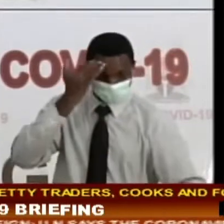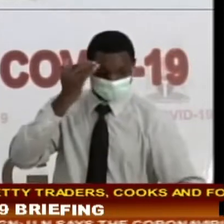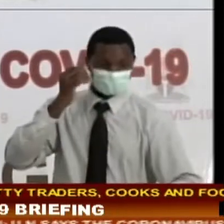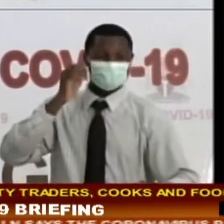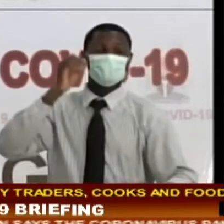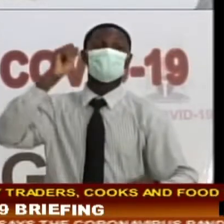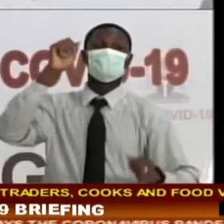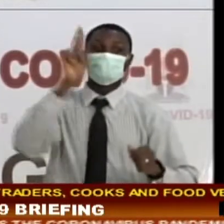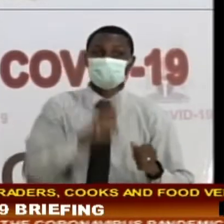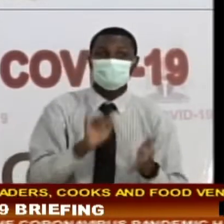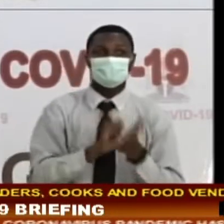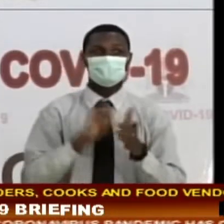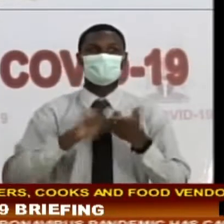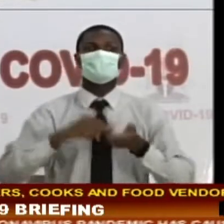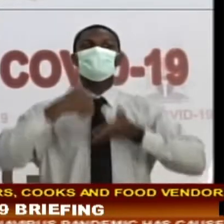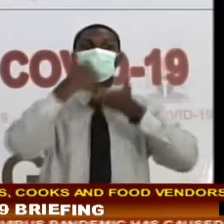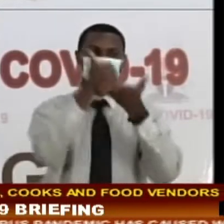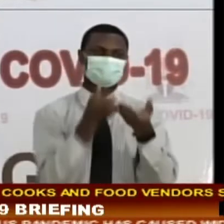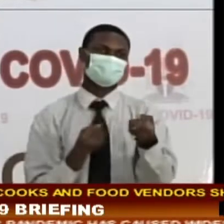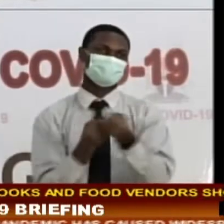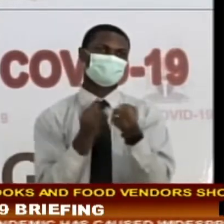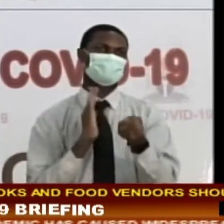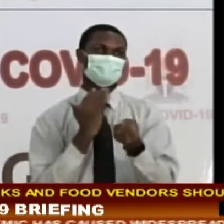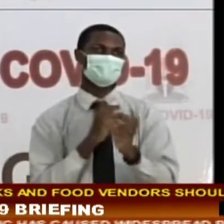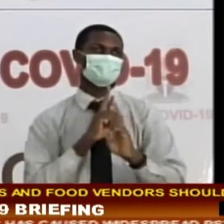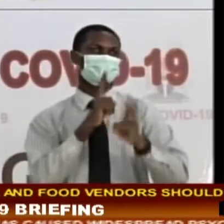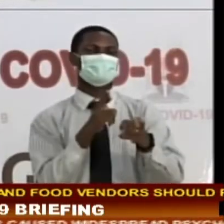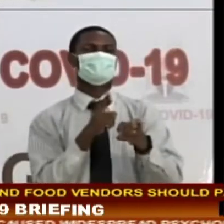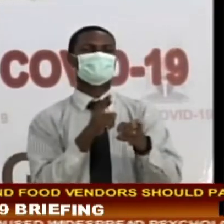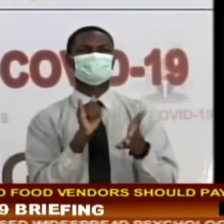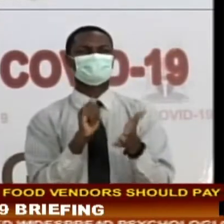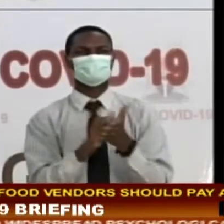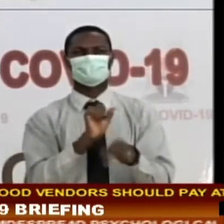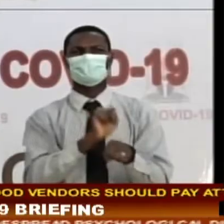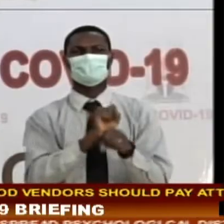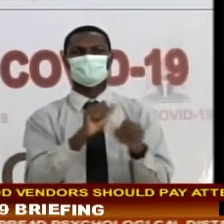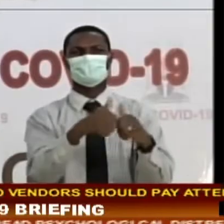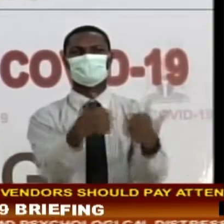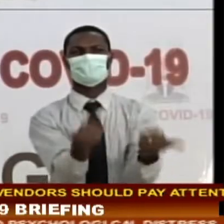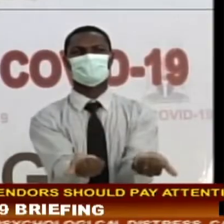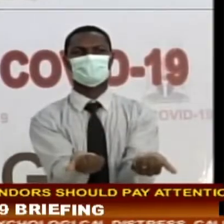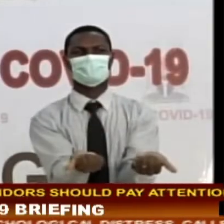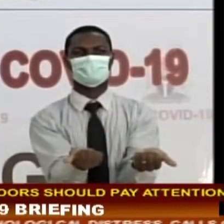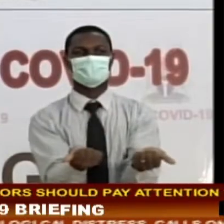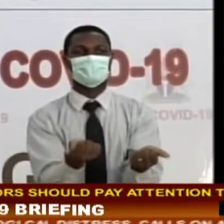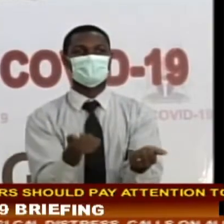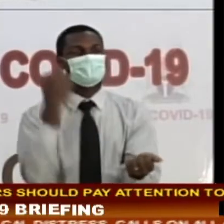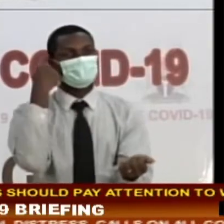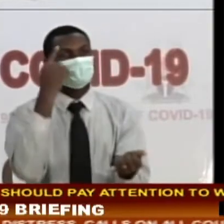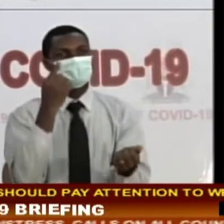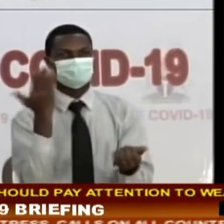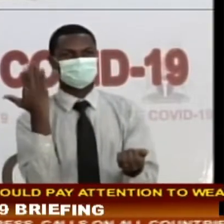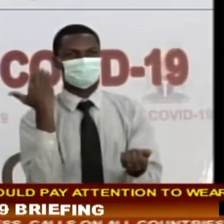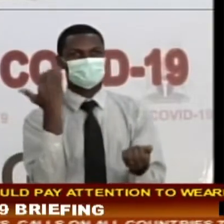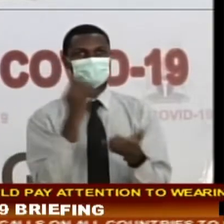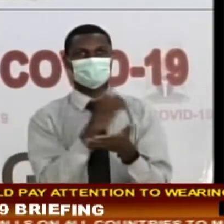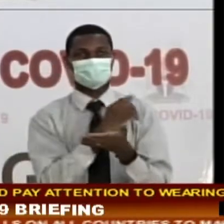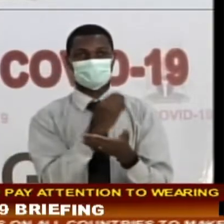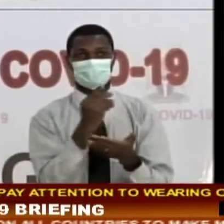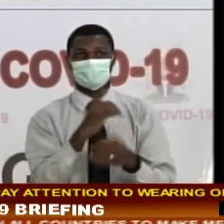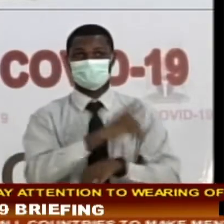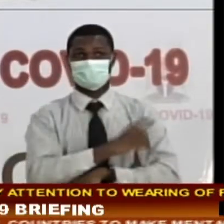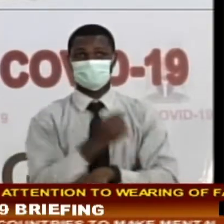inform the response so how has this changed our work over the last few days we're beginning to focus a lot a little bit